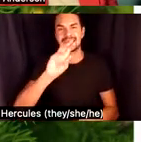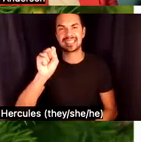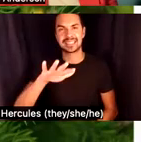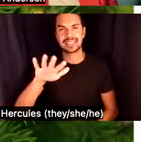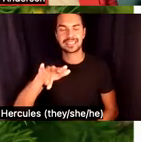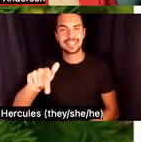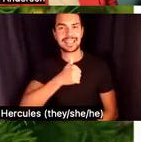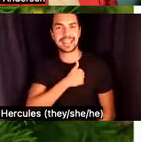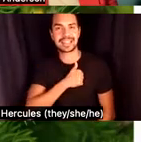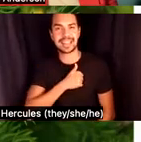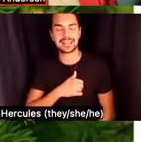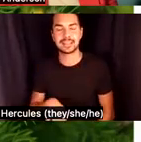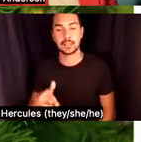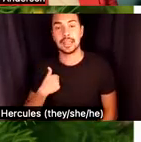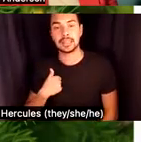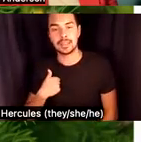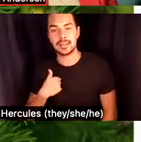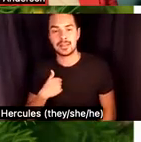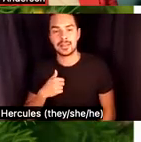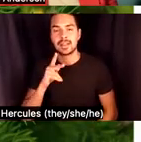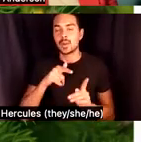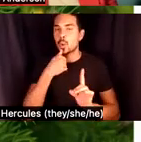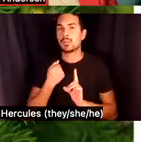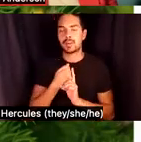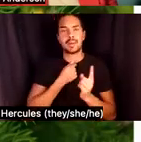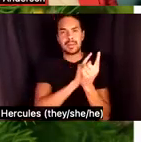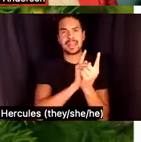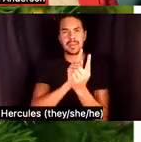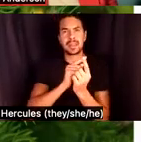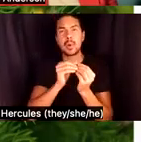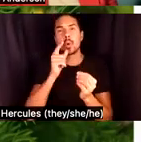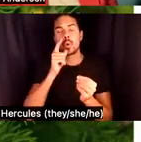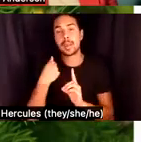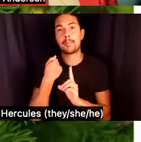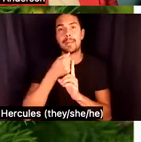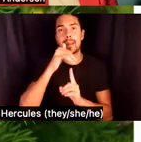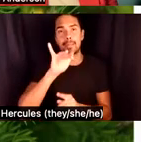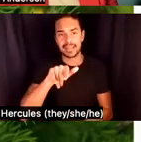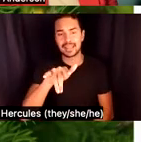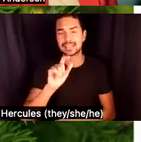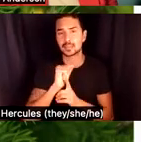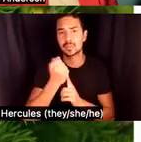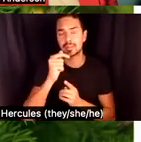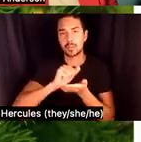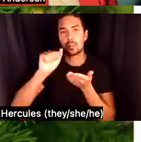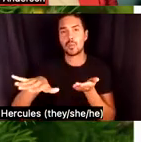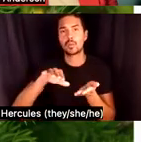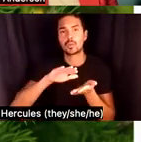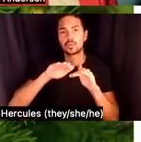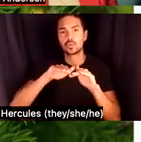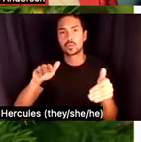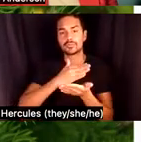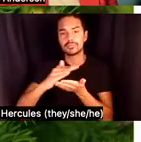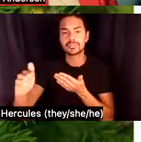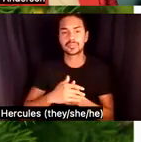as within the US, as well as currently within our communities, with child protection and other